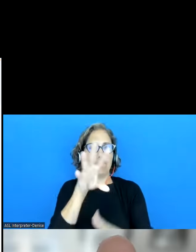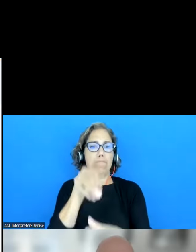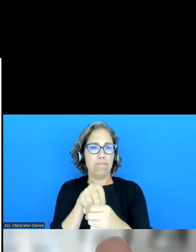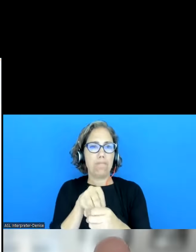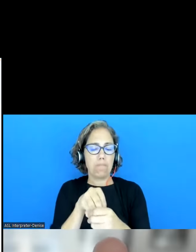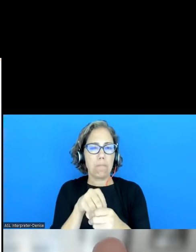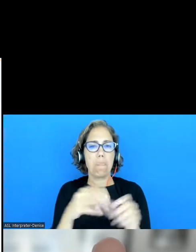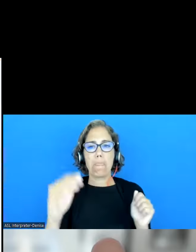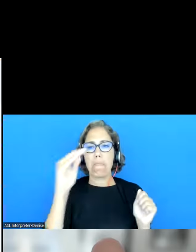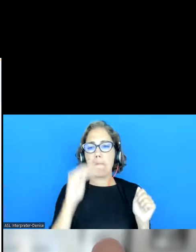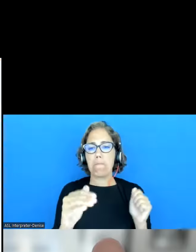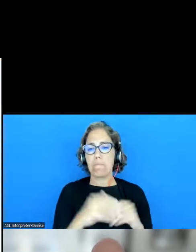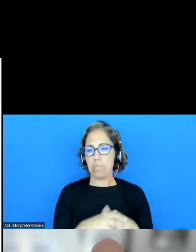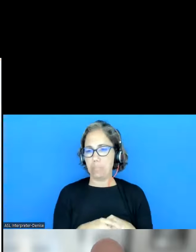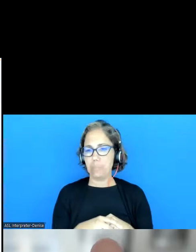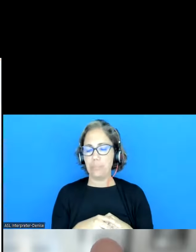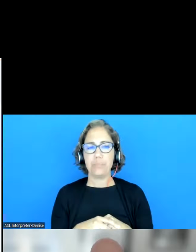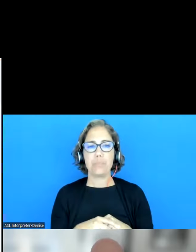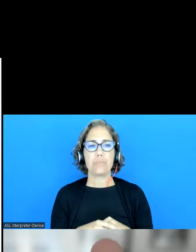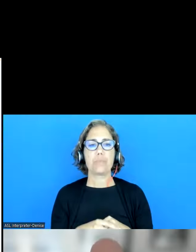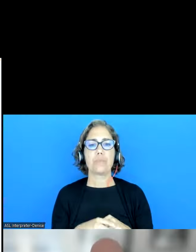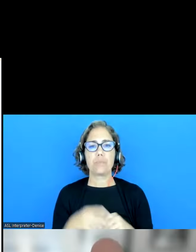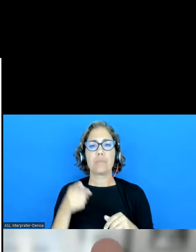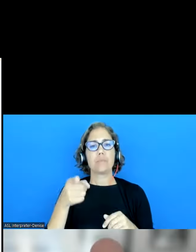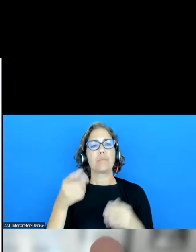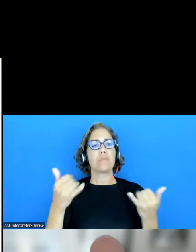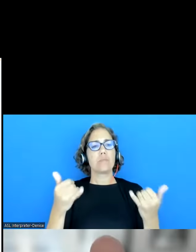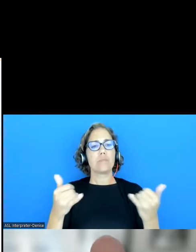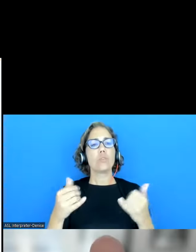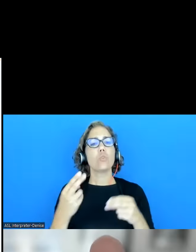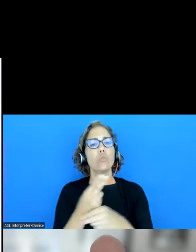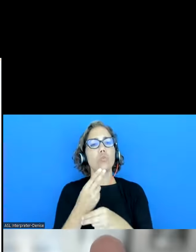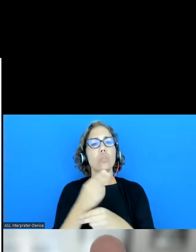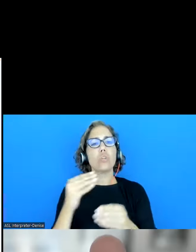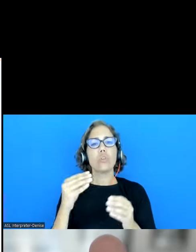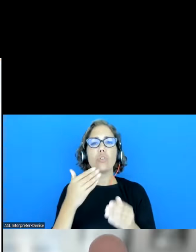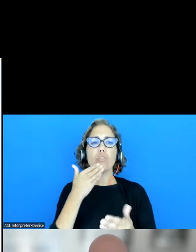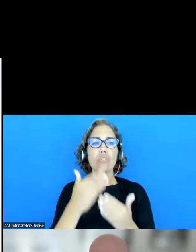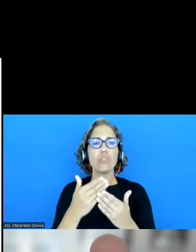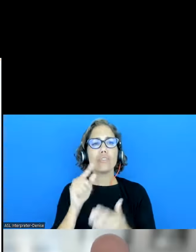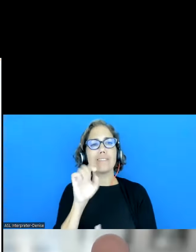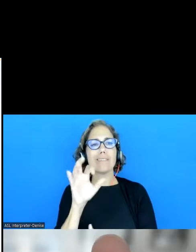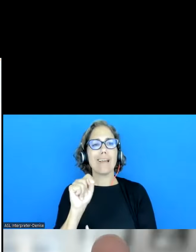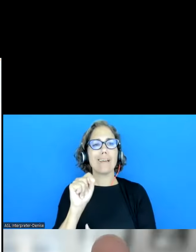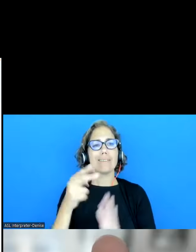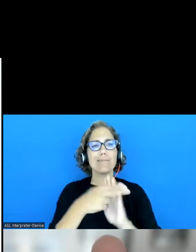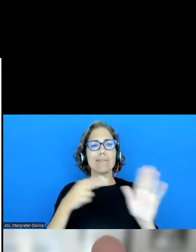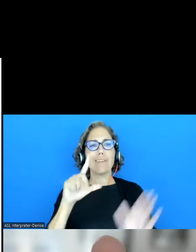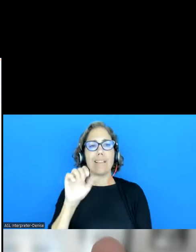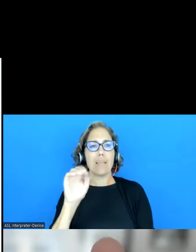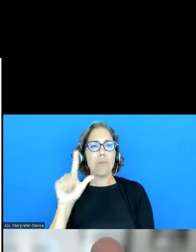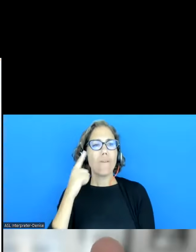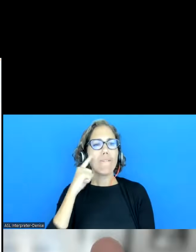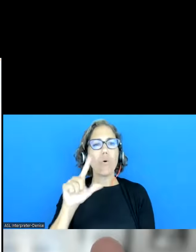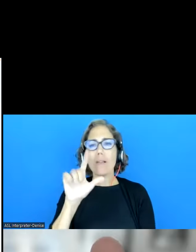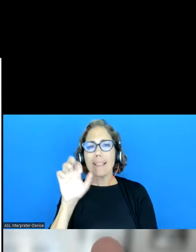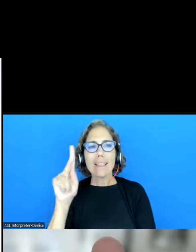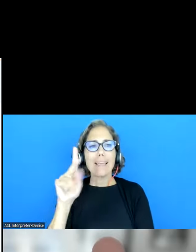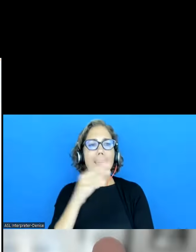Here we're talking about using good textual labels. for links, and for buttons, so that